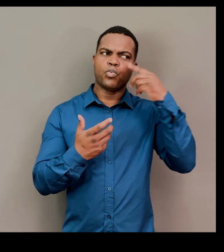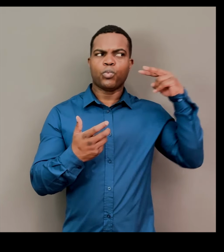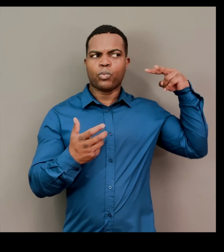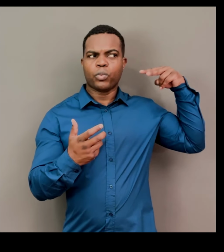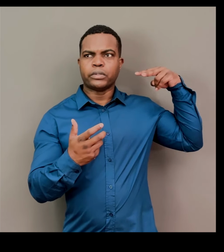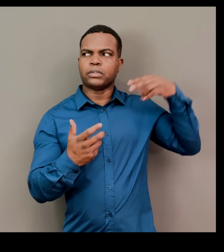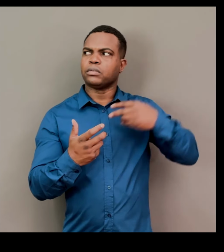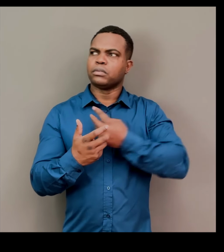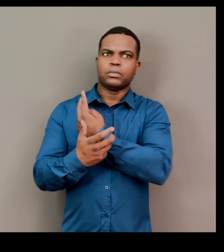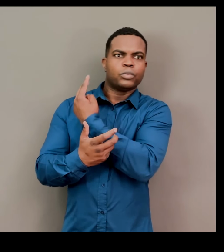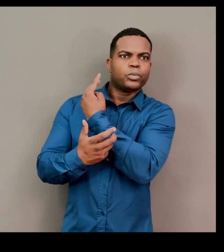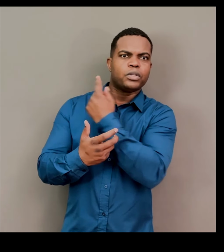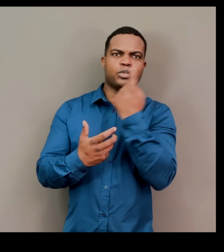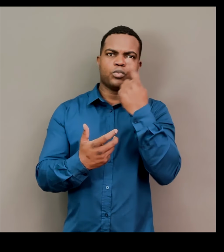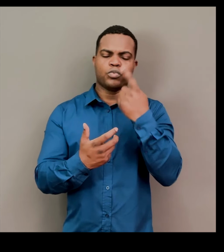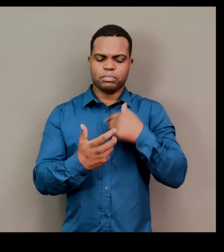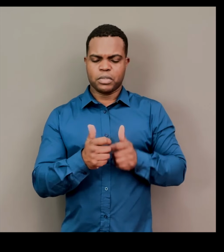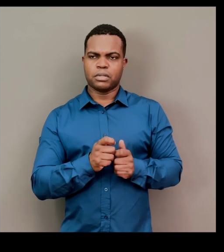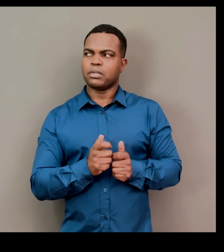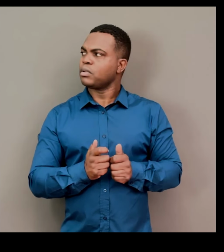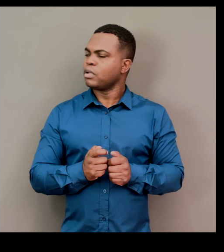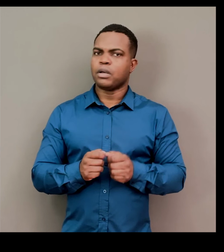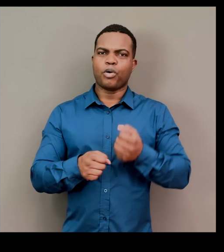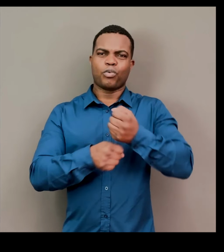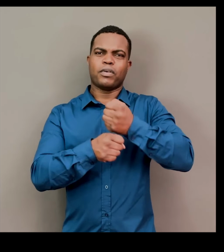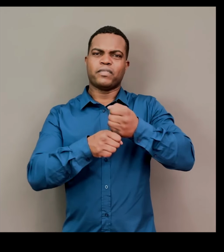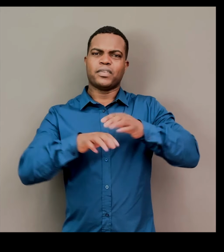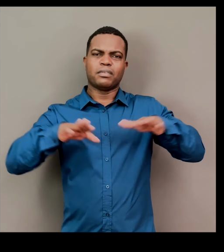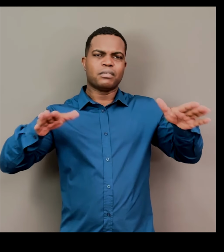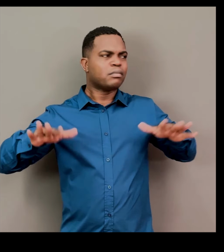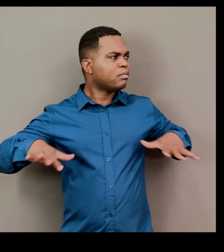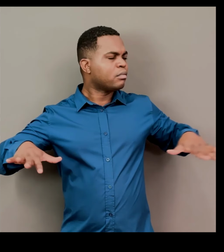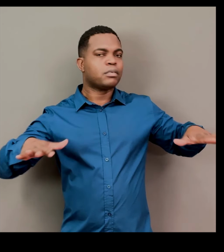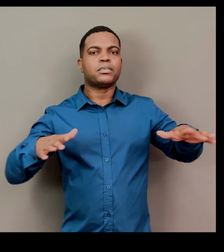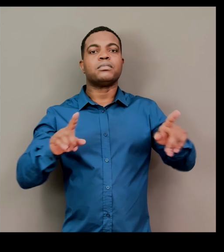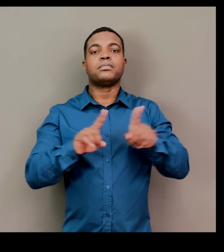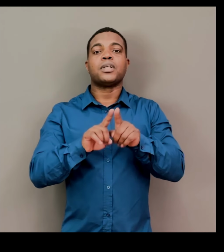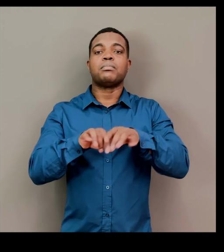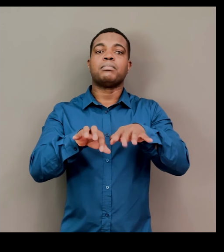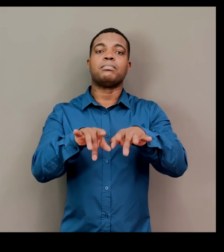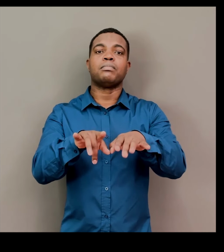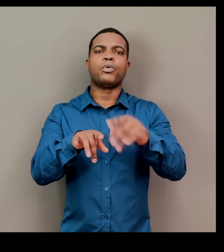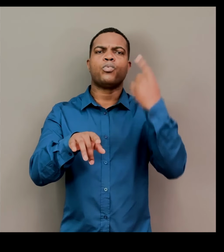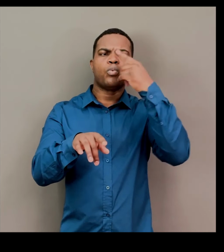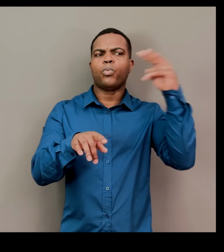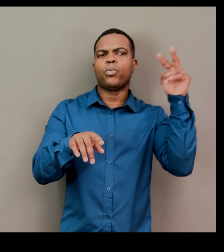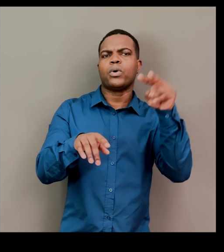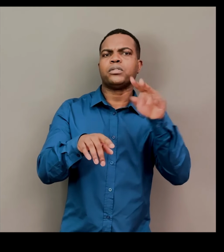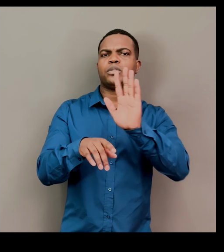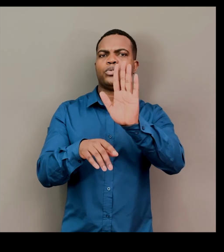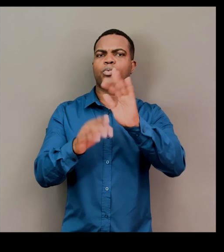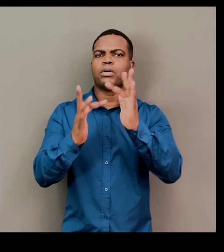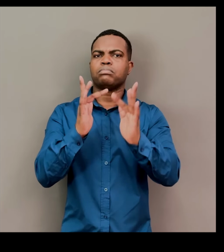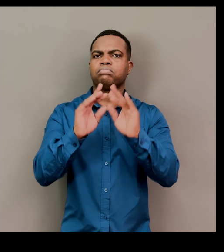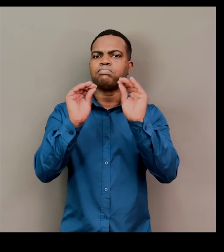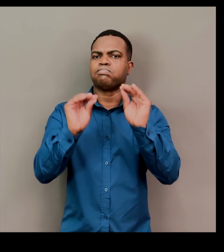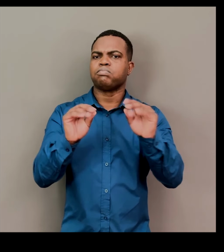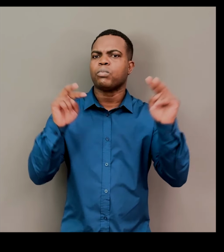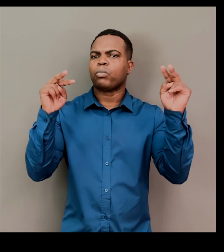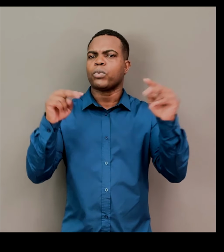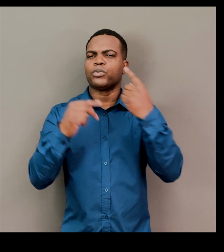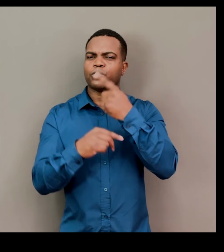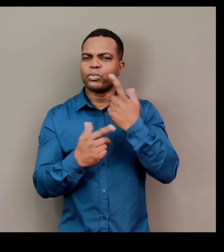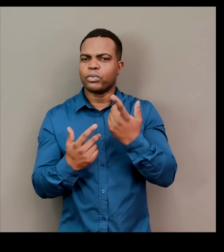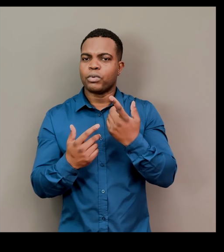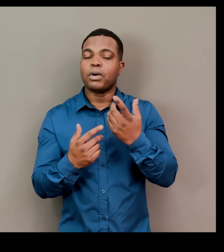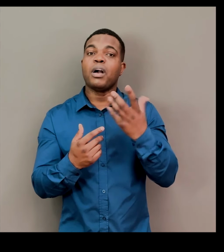shoulder as you are typing in your password to any social media account. Beware of prying eyes anytime you're using your